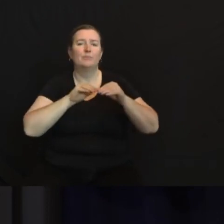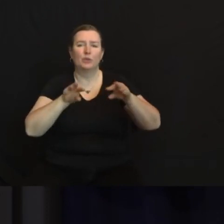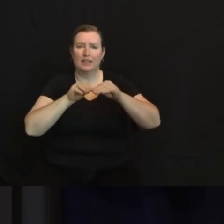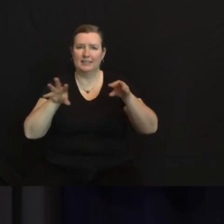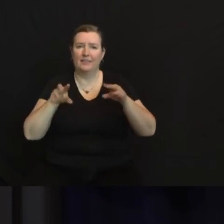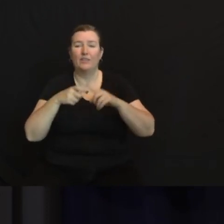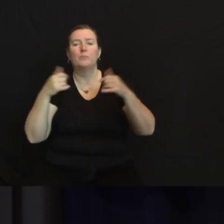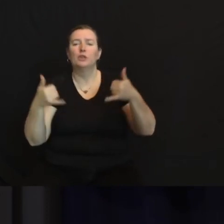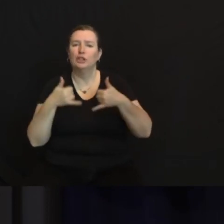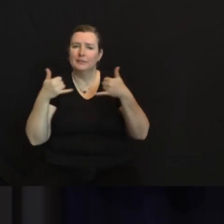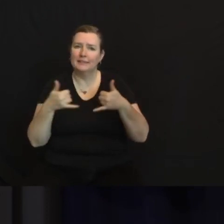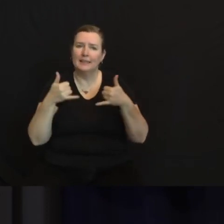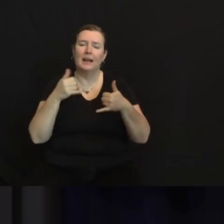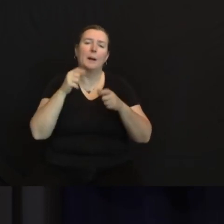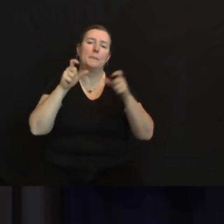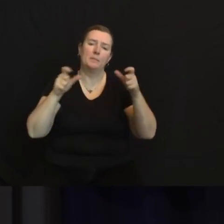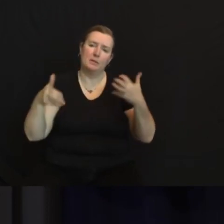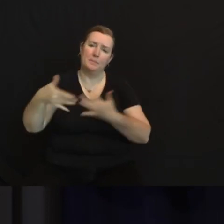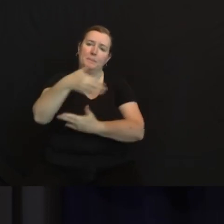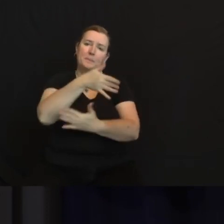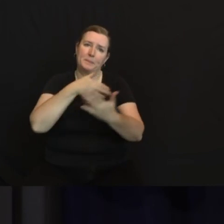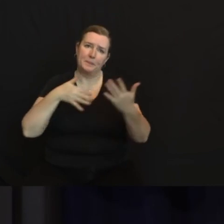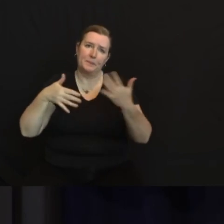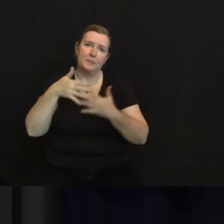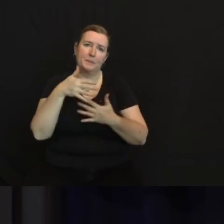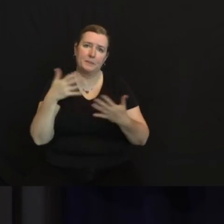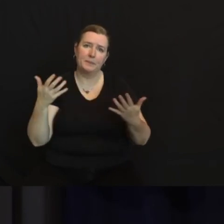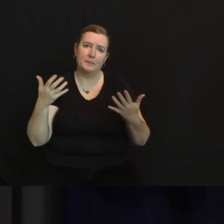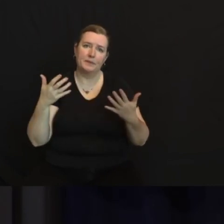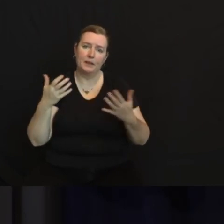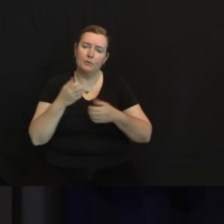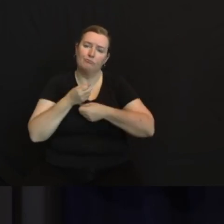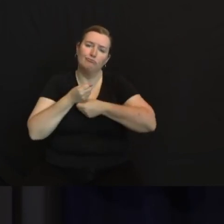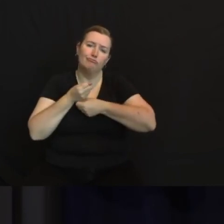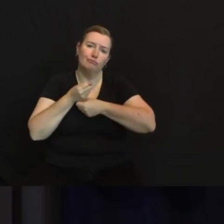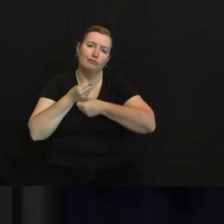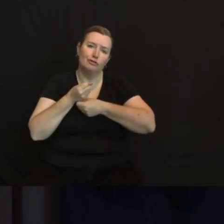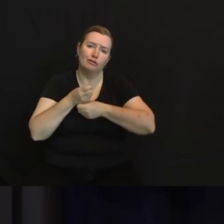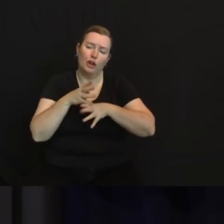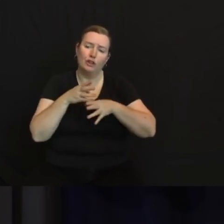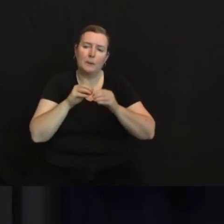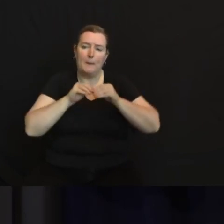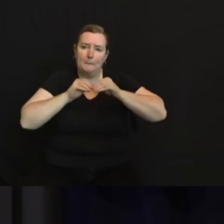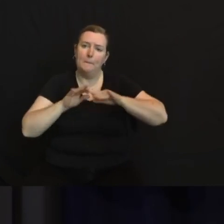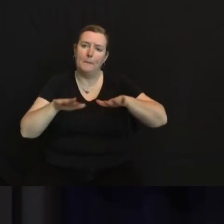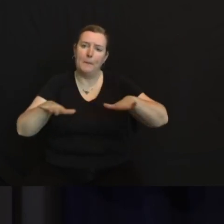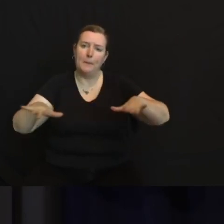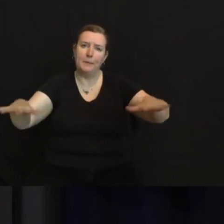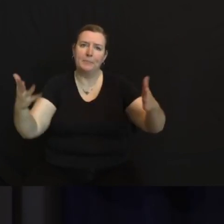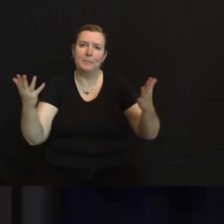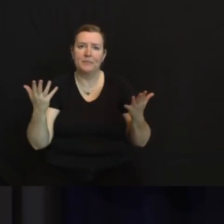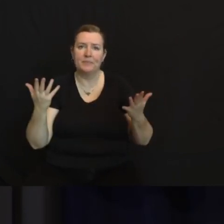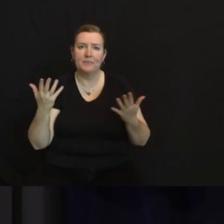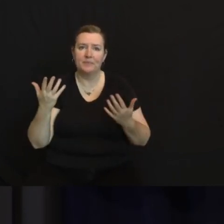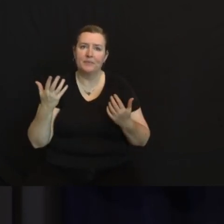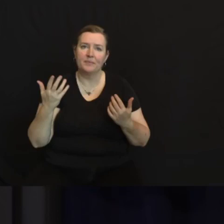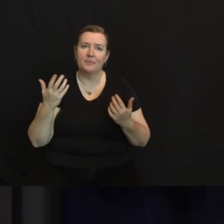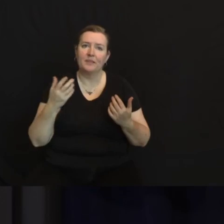parties are contributing to most of the outbreaks, with 17% associated with these